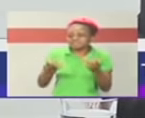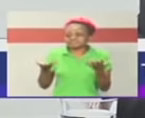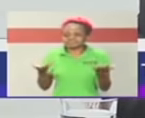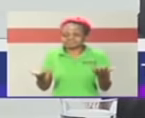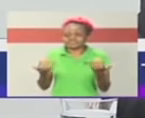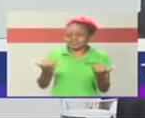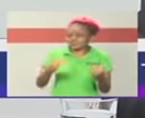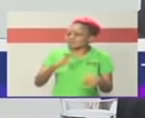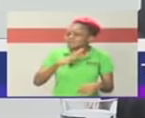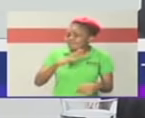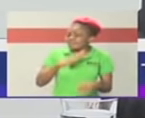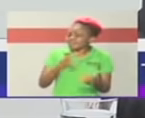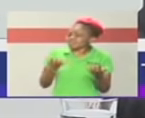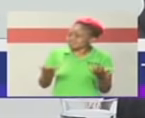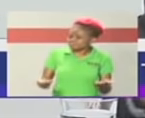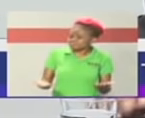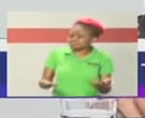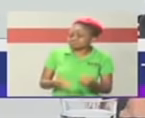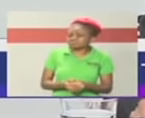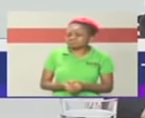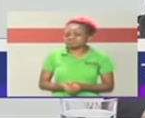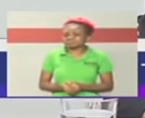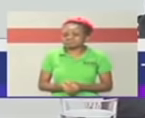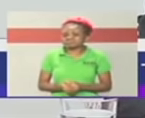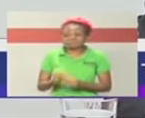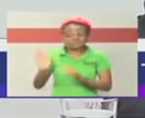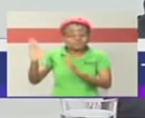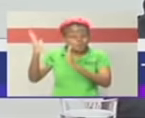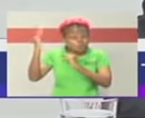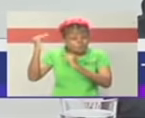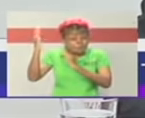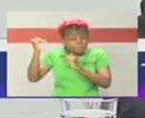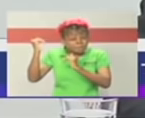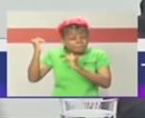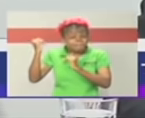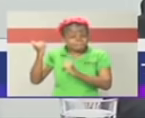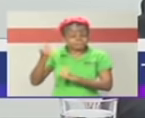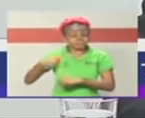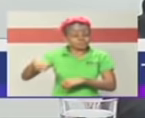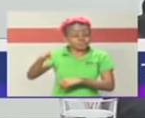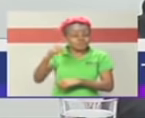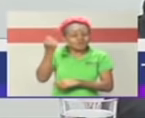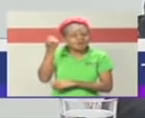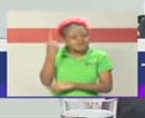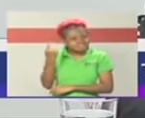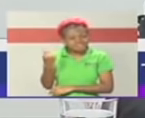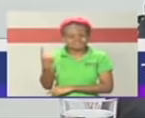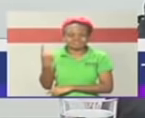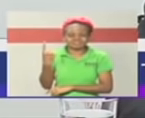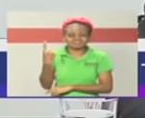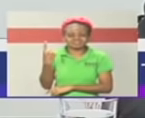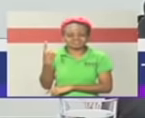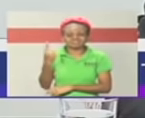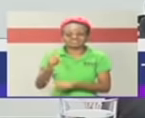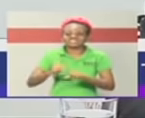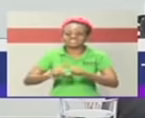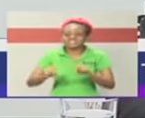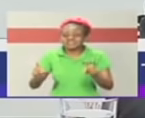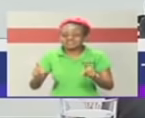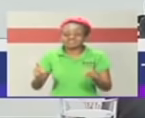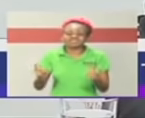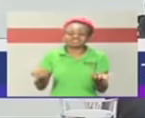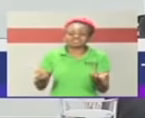recovered. So I hope that that once again puts into context the difference between a side